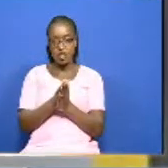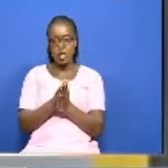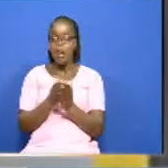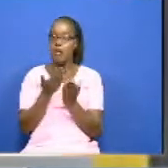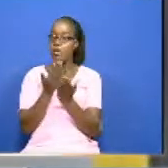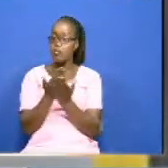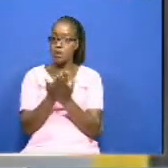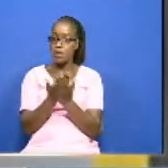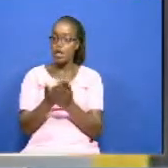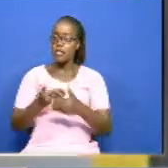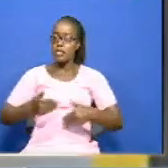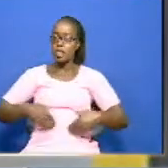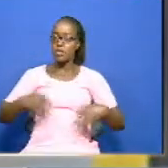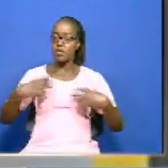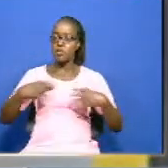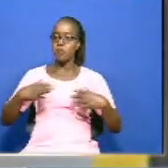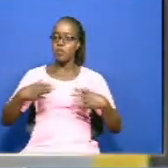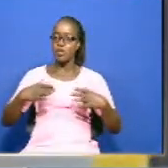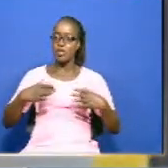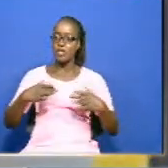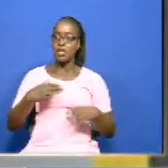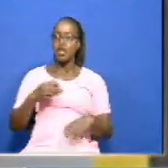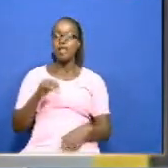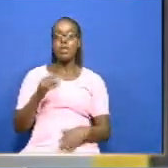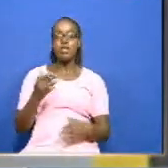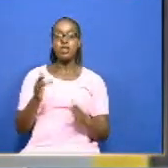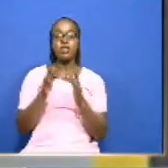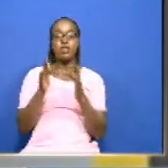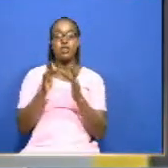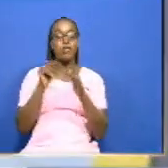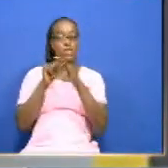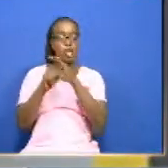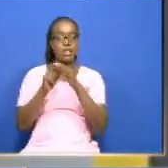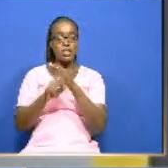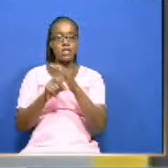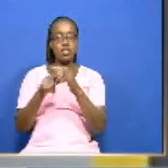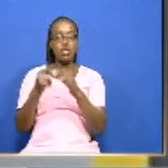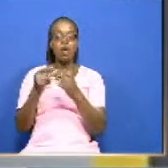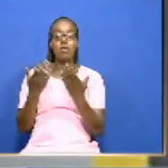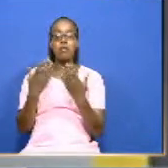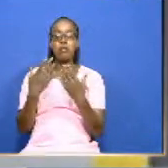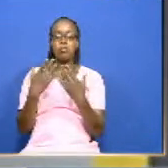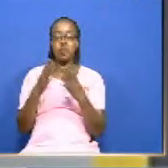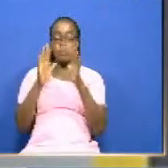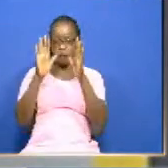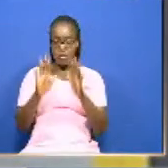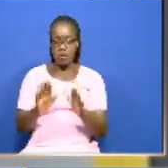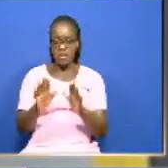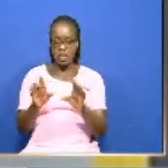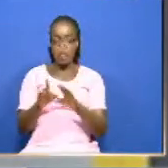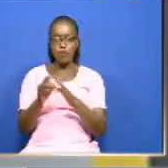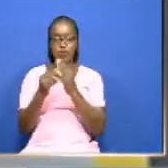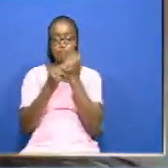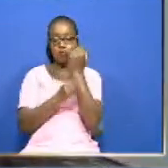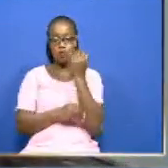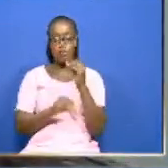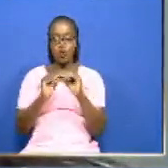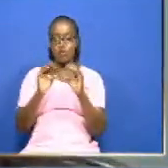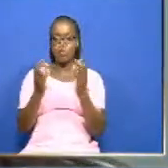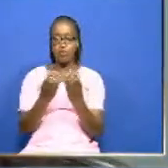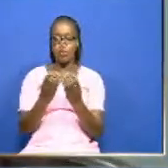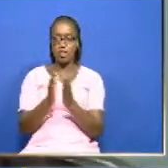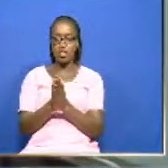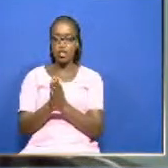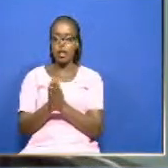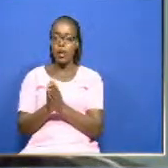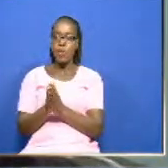plea as young people is that digital access is prioritized, even to underprivileged communities. On his